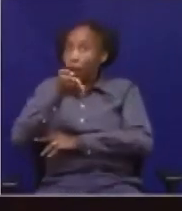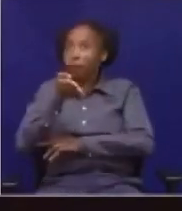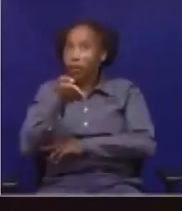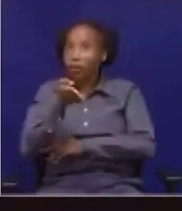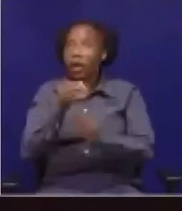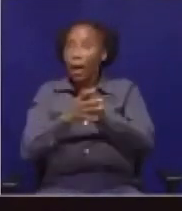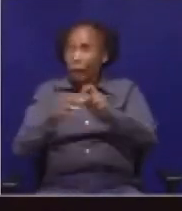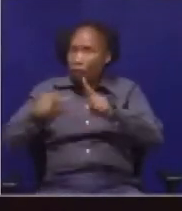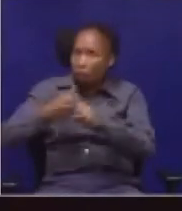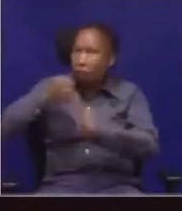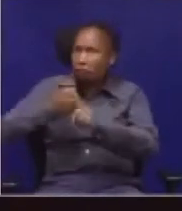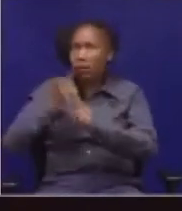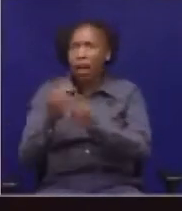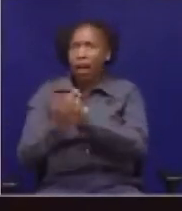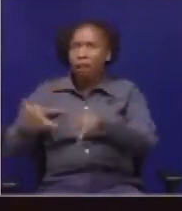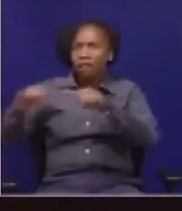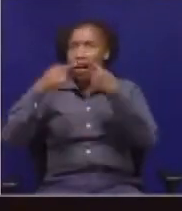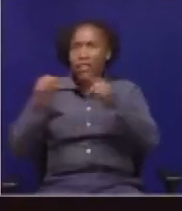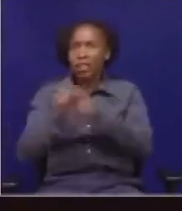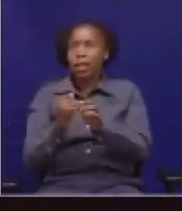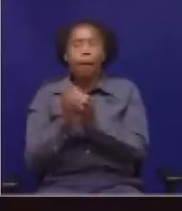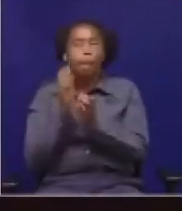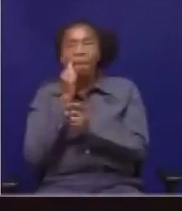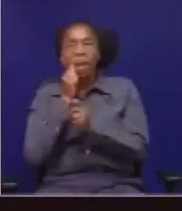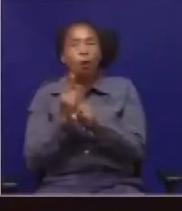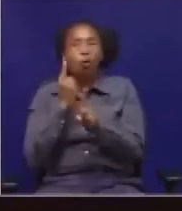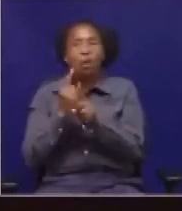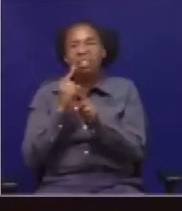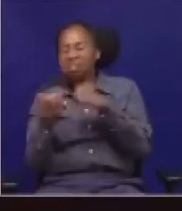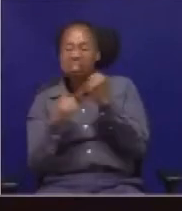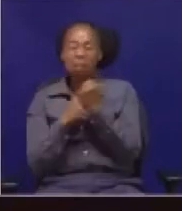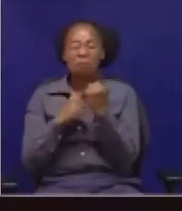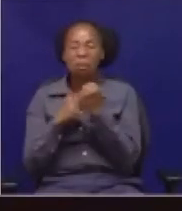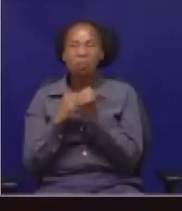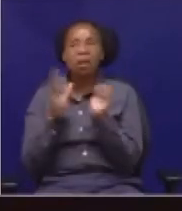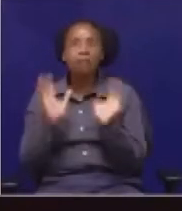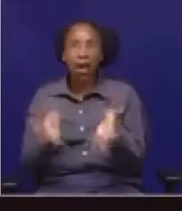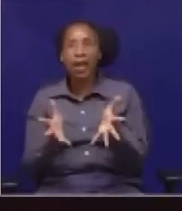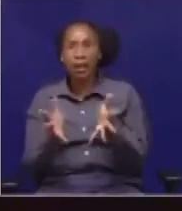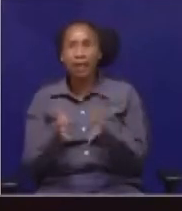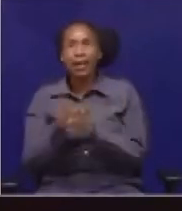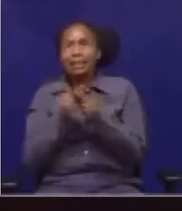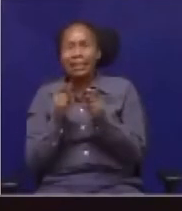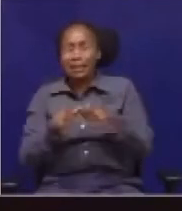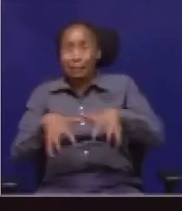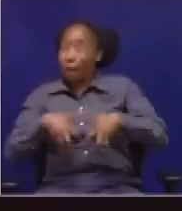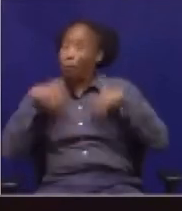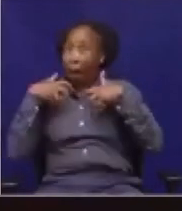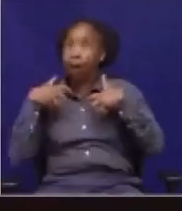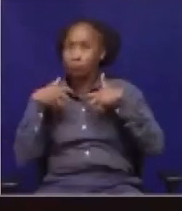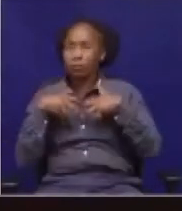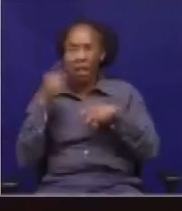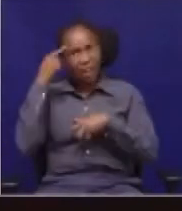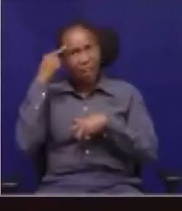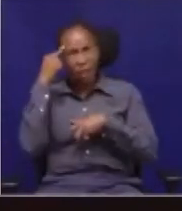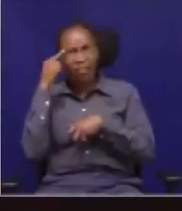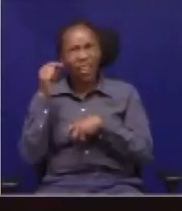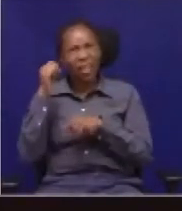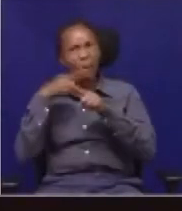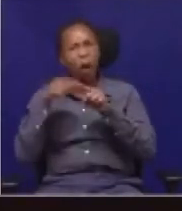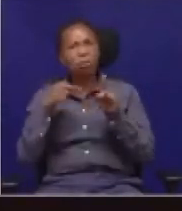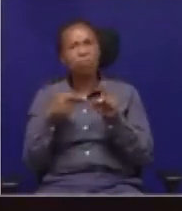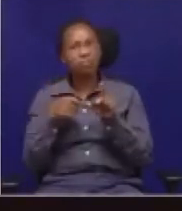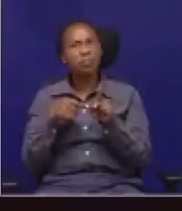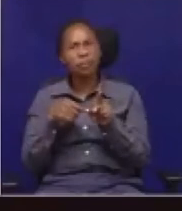this fight, while men often take a supportive role. This is so absurd if you think about it. If